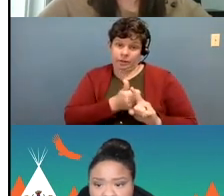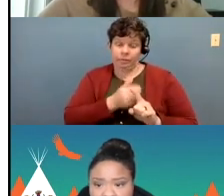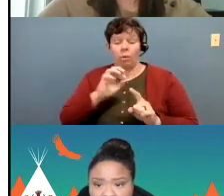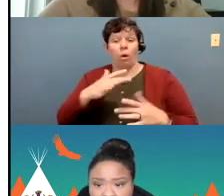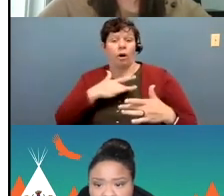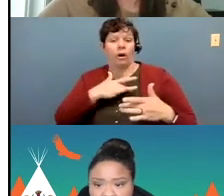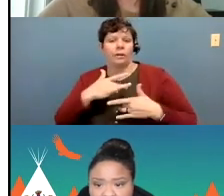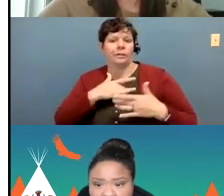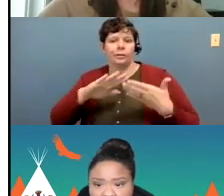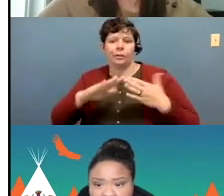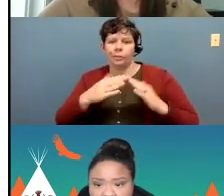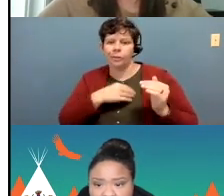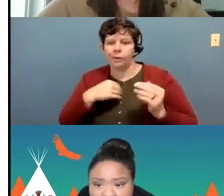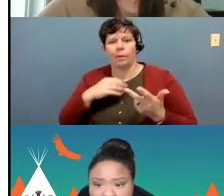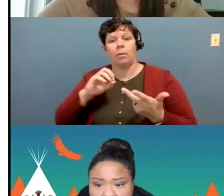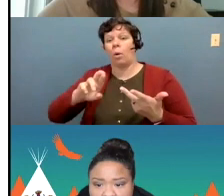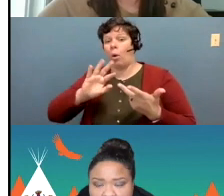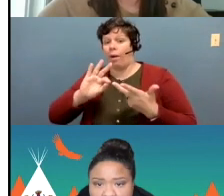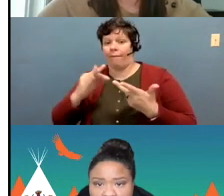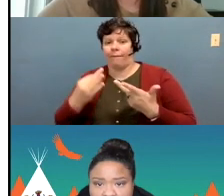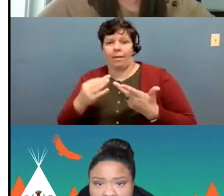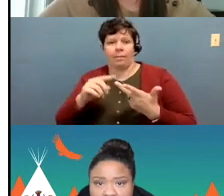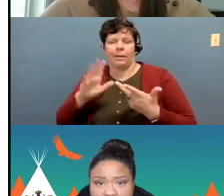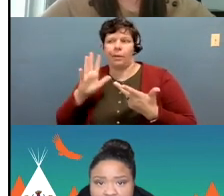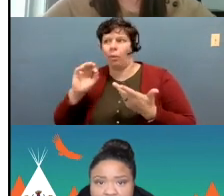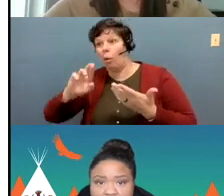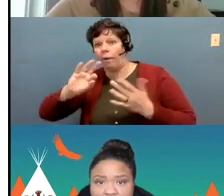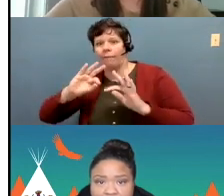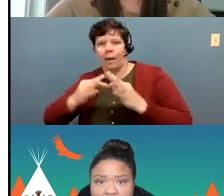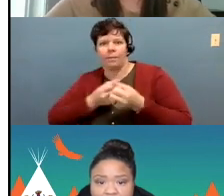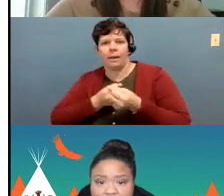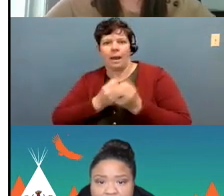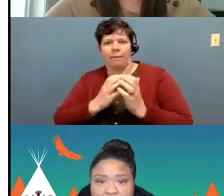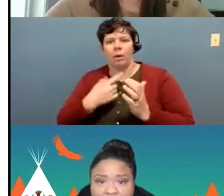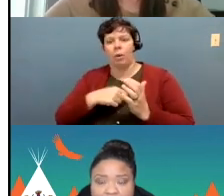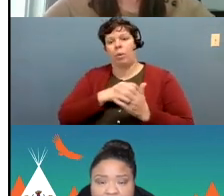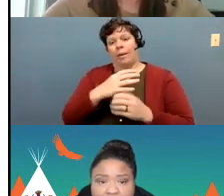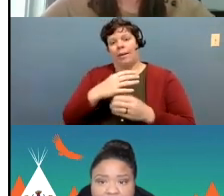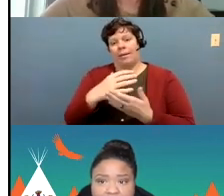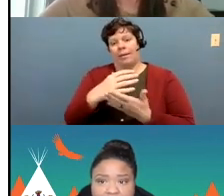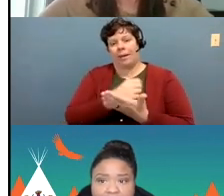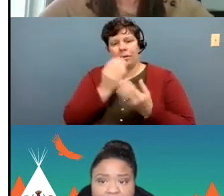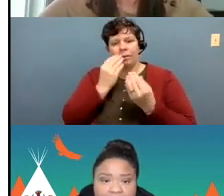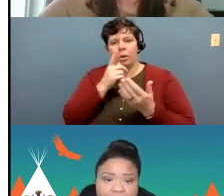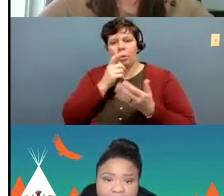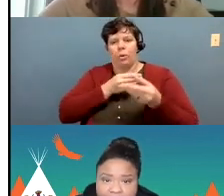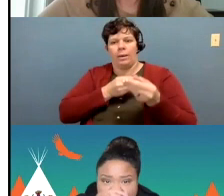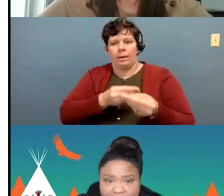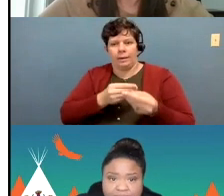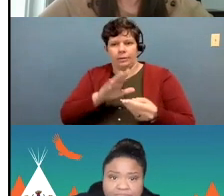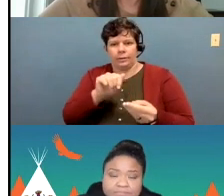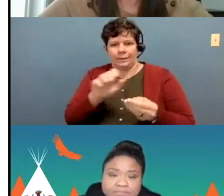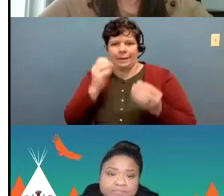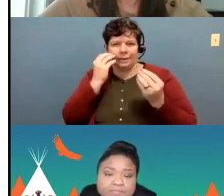or the family or a family advocate. So we're getting the information by whoever enters the case. So